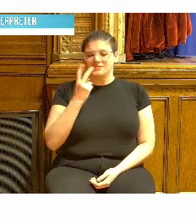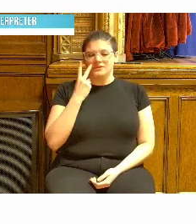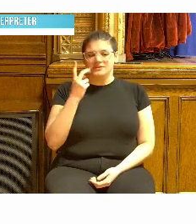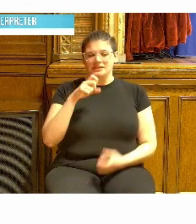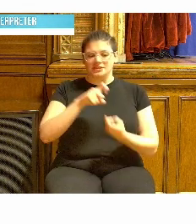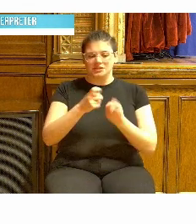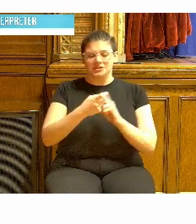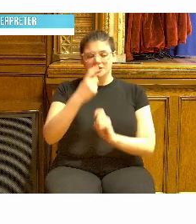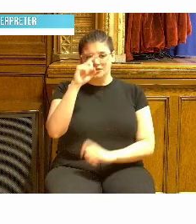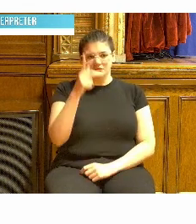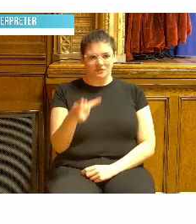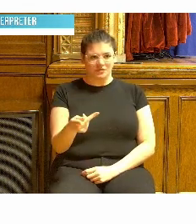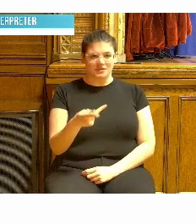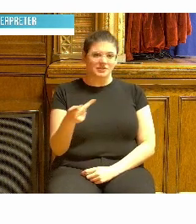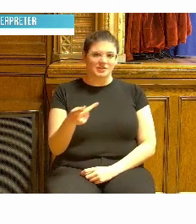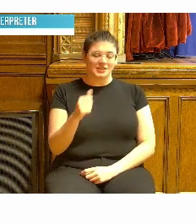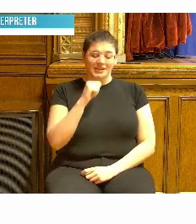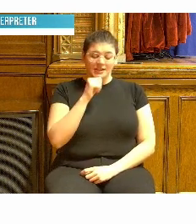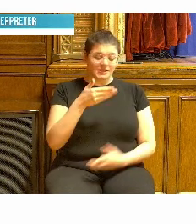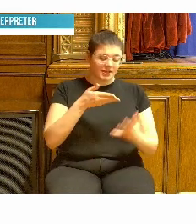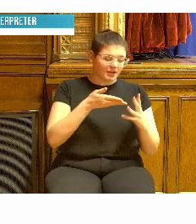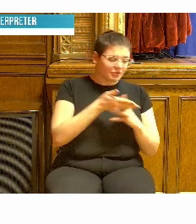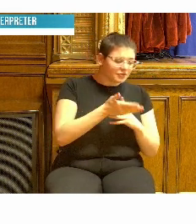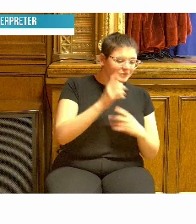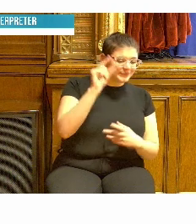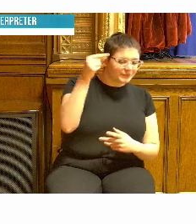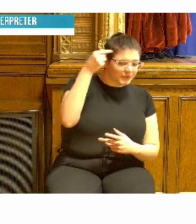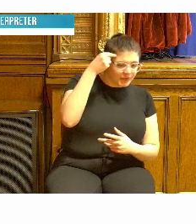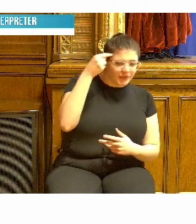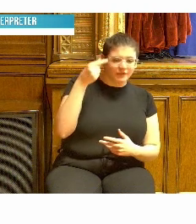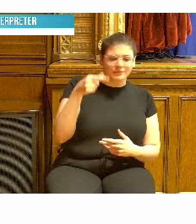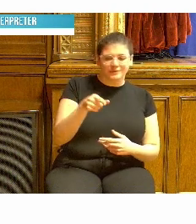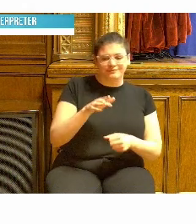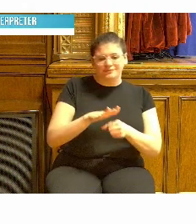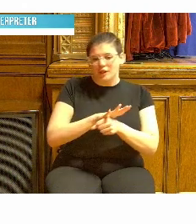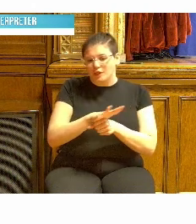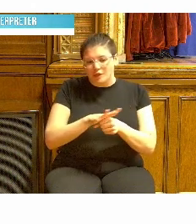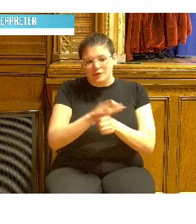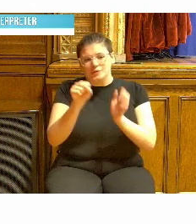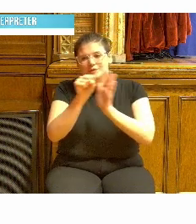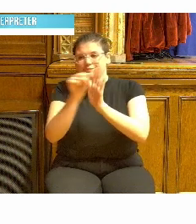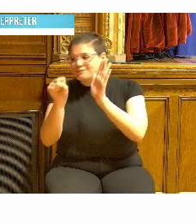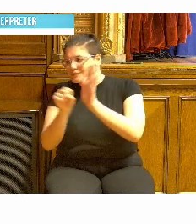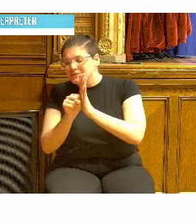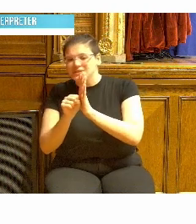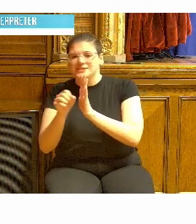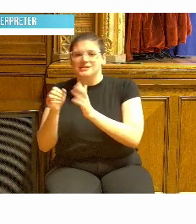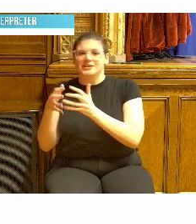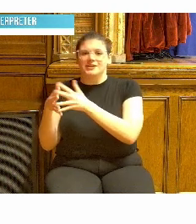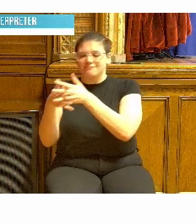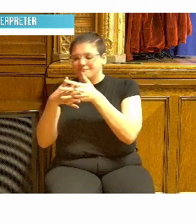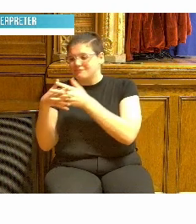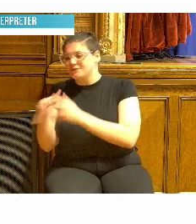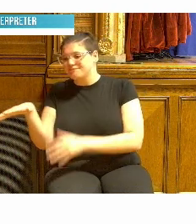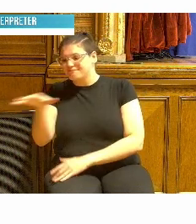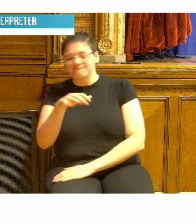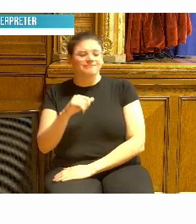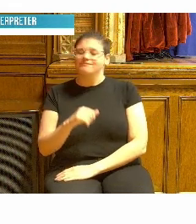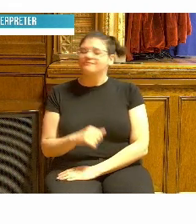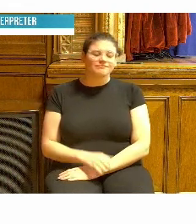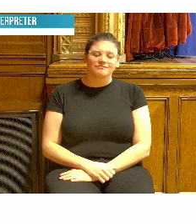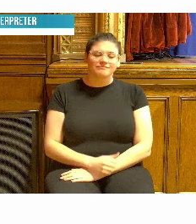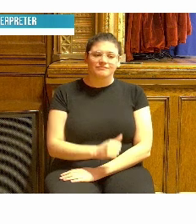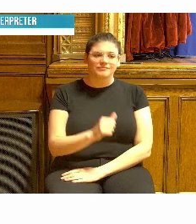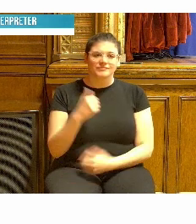us. Not through the government, local, state, or national. Haven't seen it.